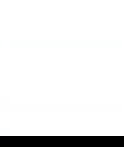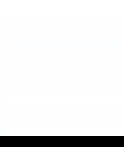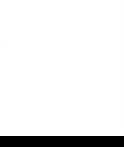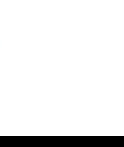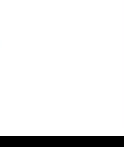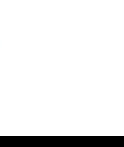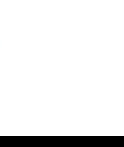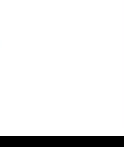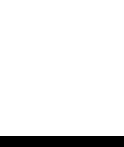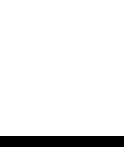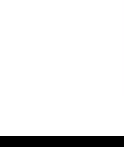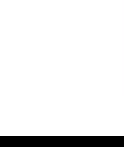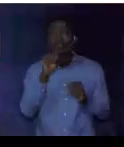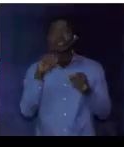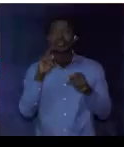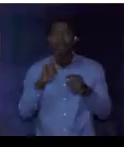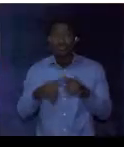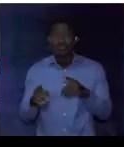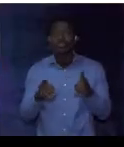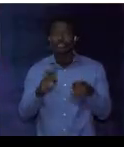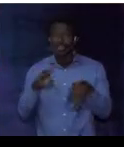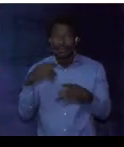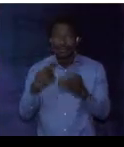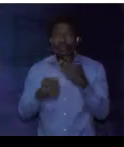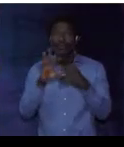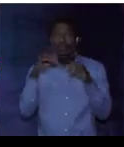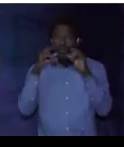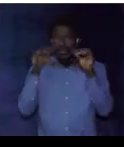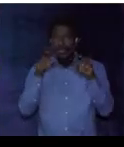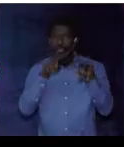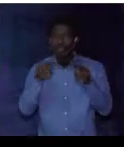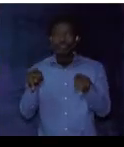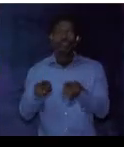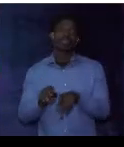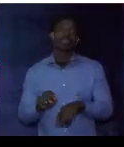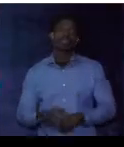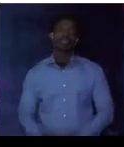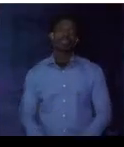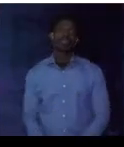this is how or what the cat looks like.